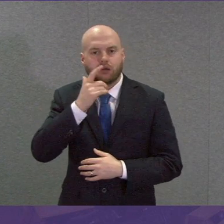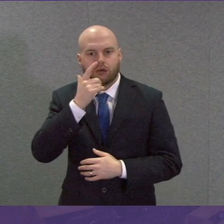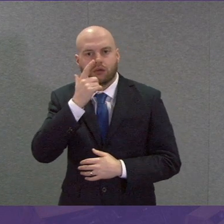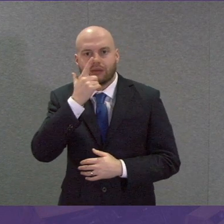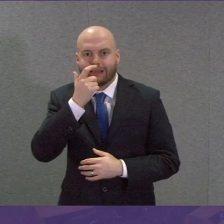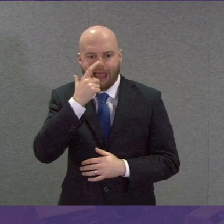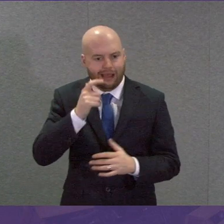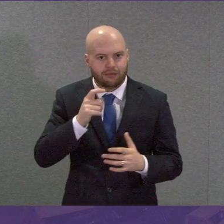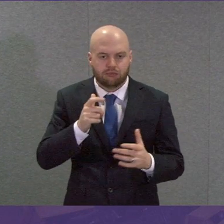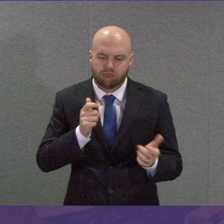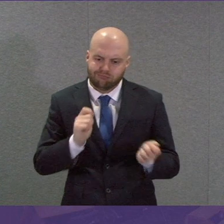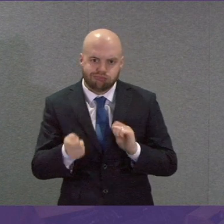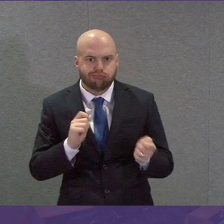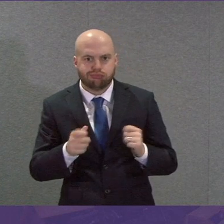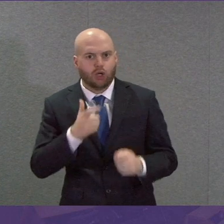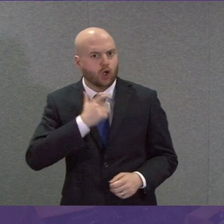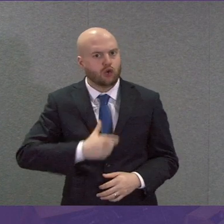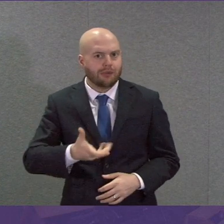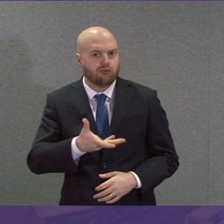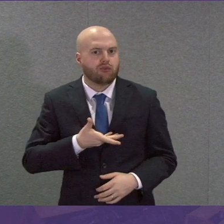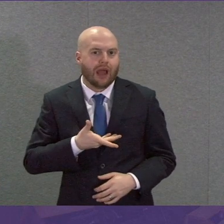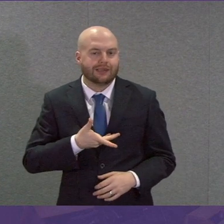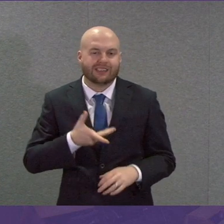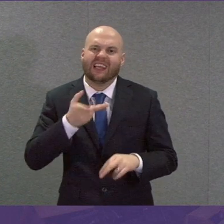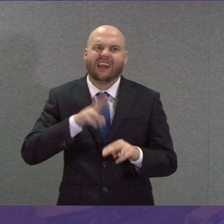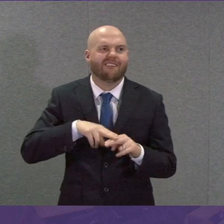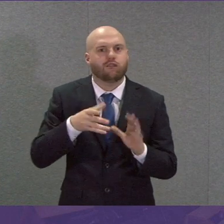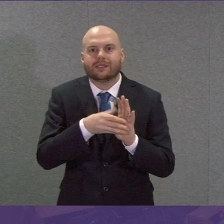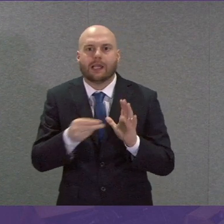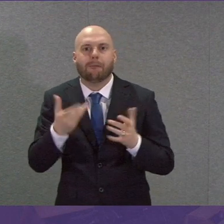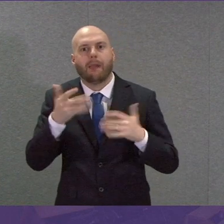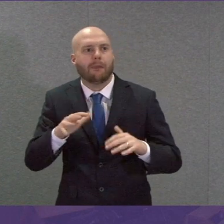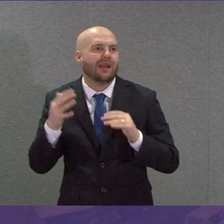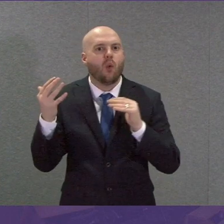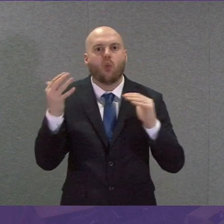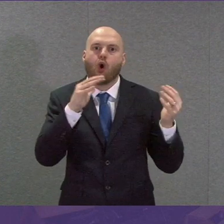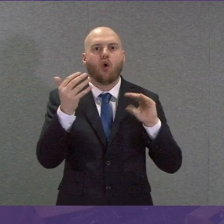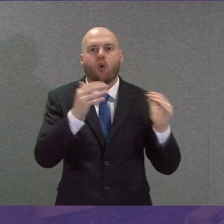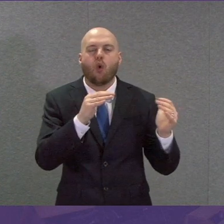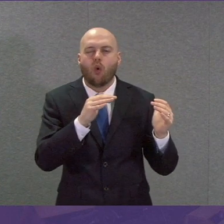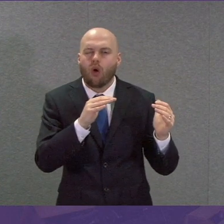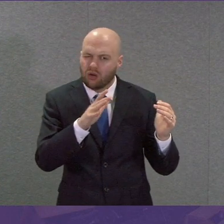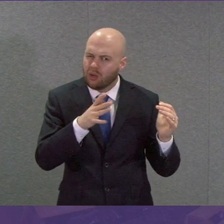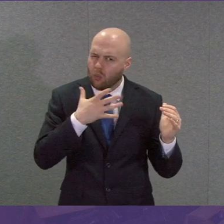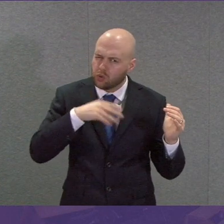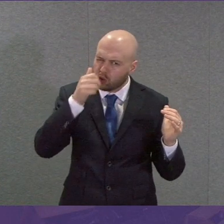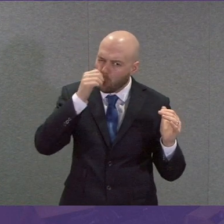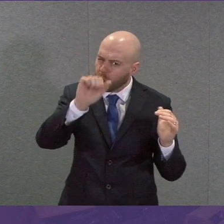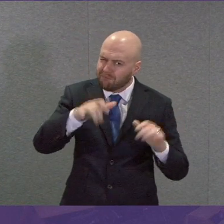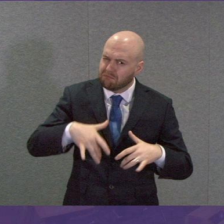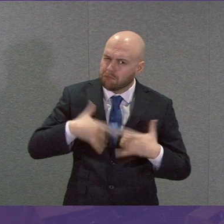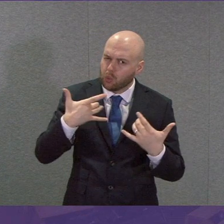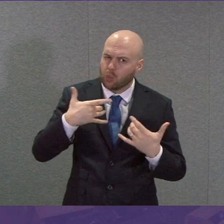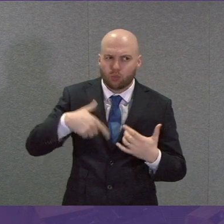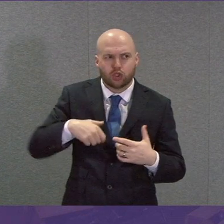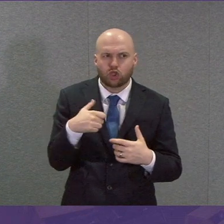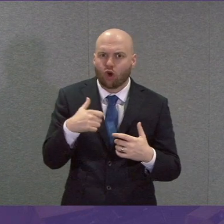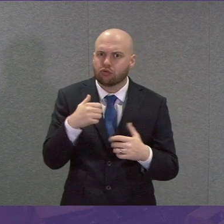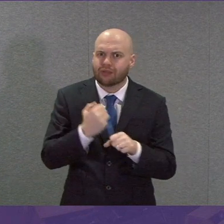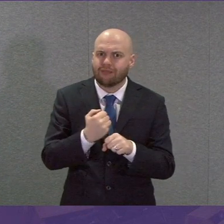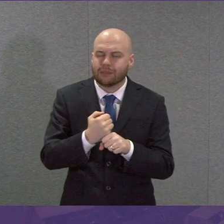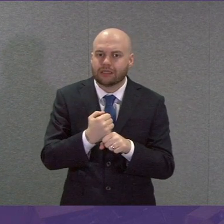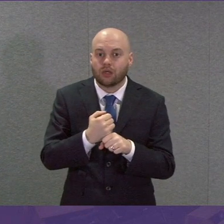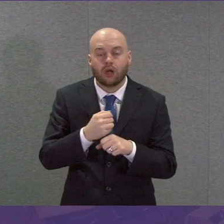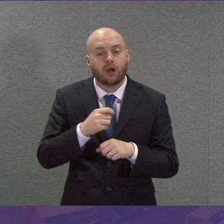nation. Can I ask this? Is it the Scottish Government's view that the coronavirus crisis is or might become a public